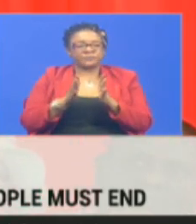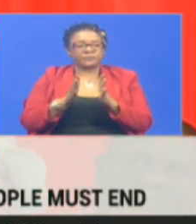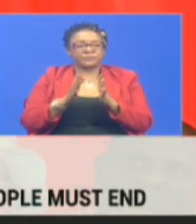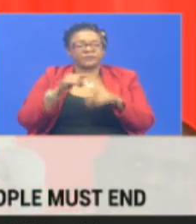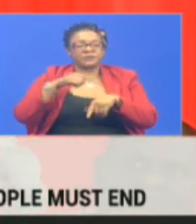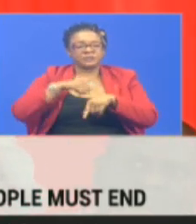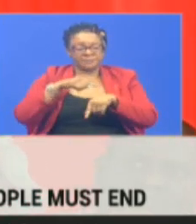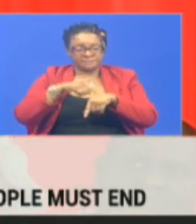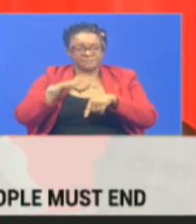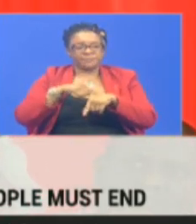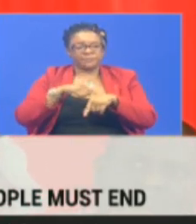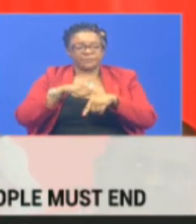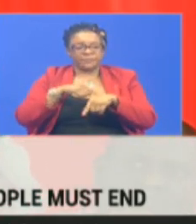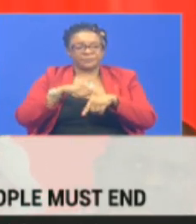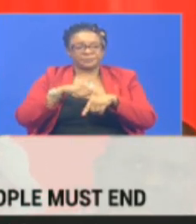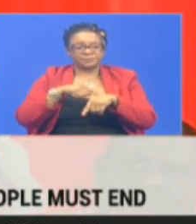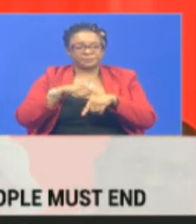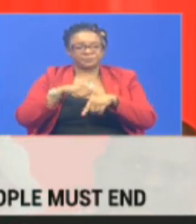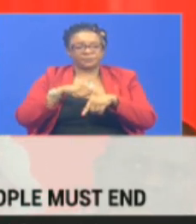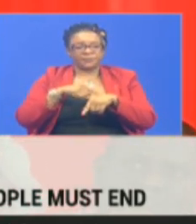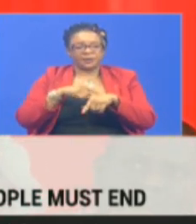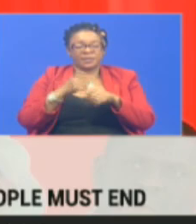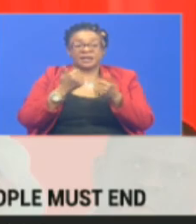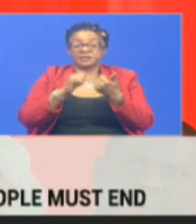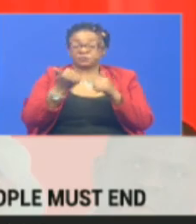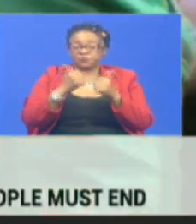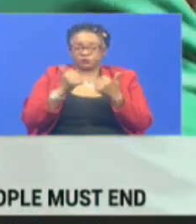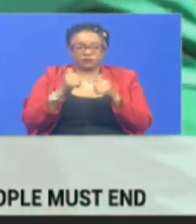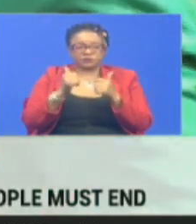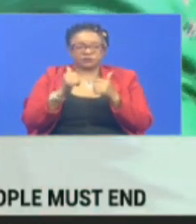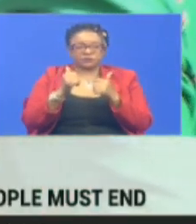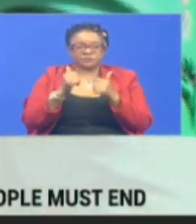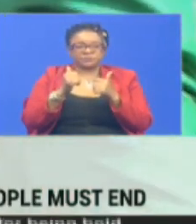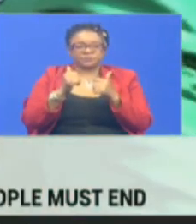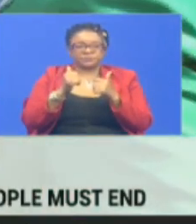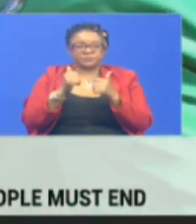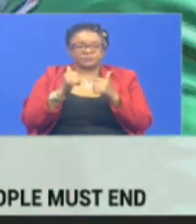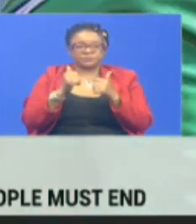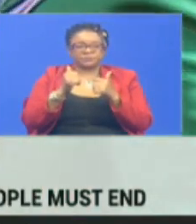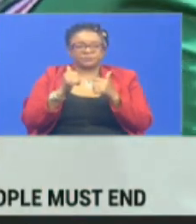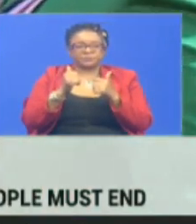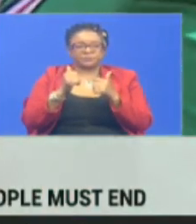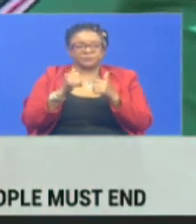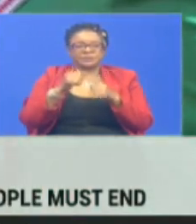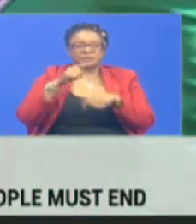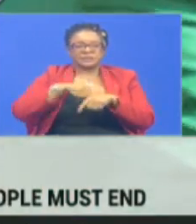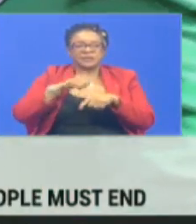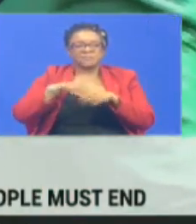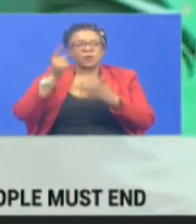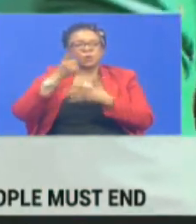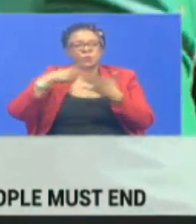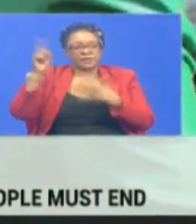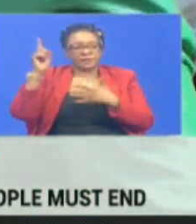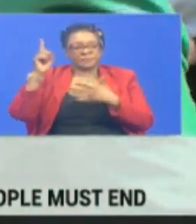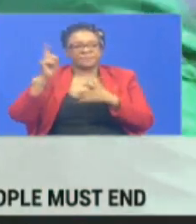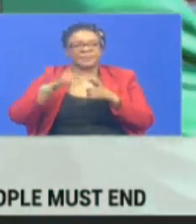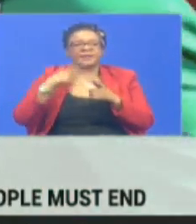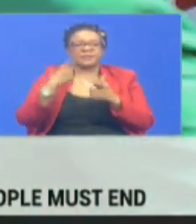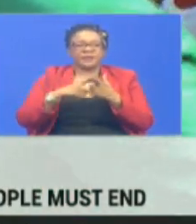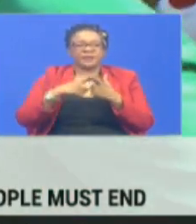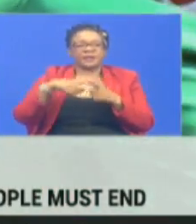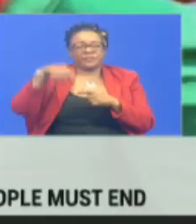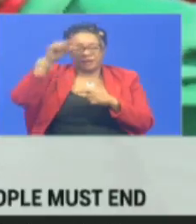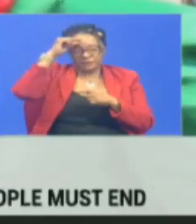wanaposhiriki katika michezo ya kimataifa, wakipata ushindi, kuna vile serikali ya